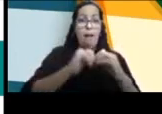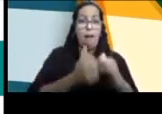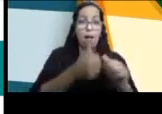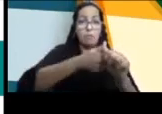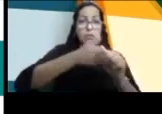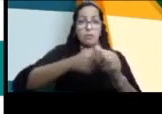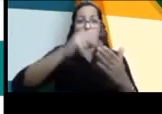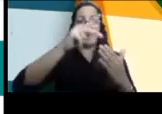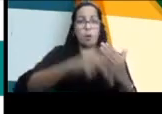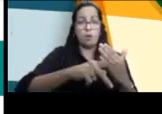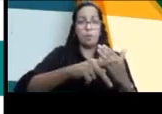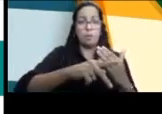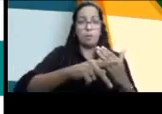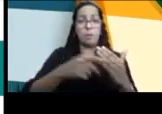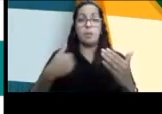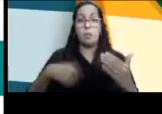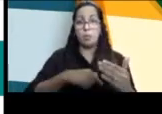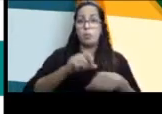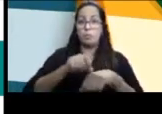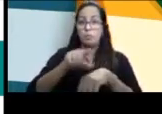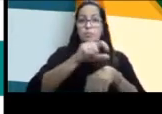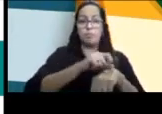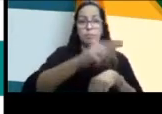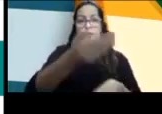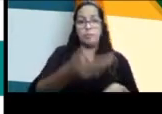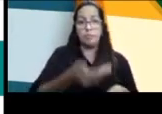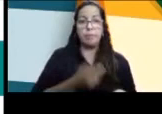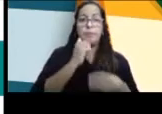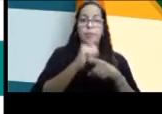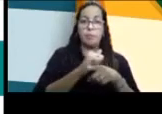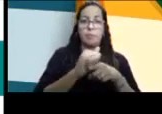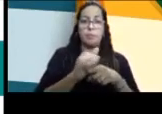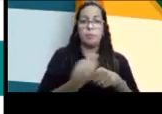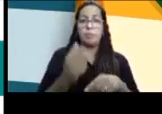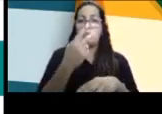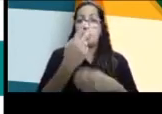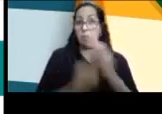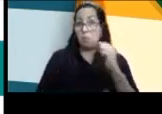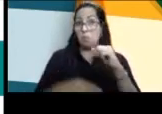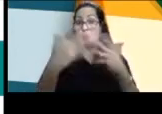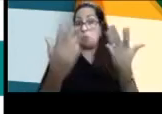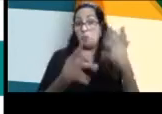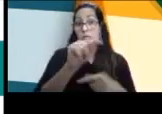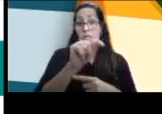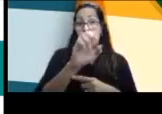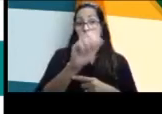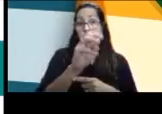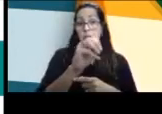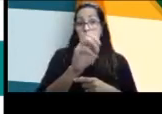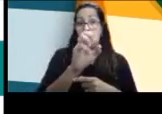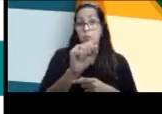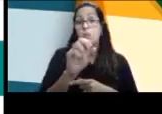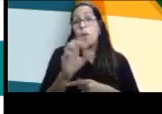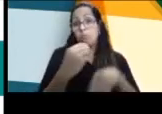area. We will send invitations for training sessions both via Microsoft Teams and eventually in person